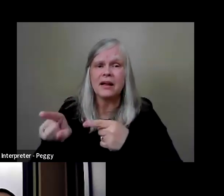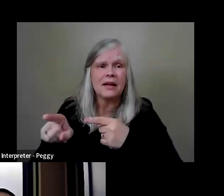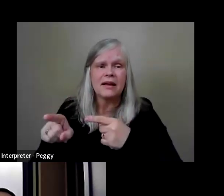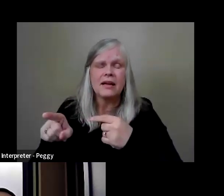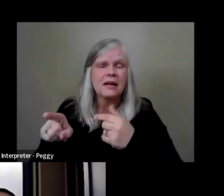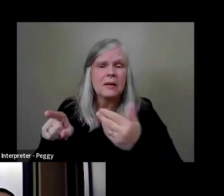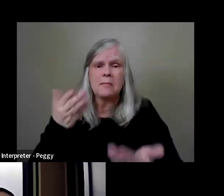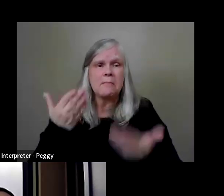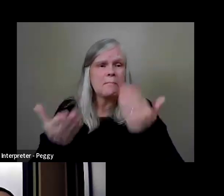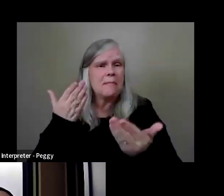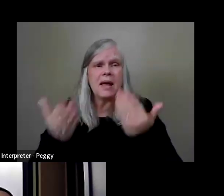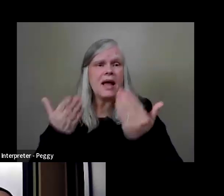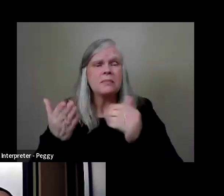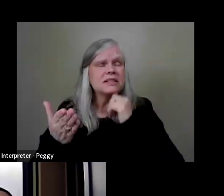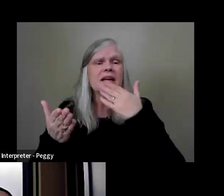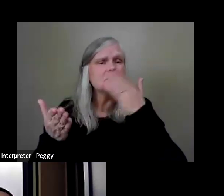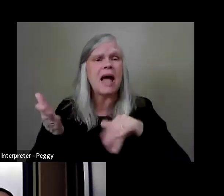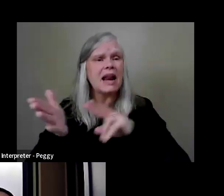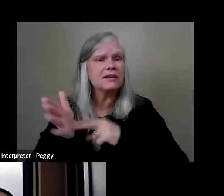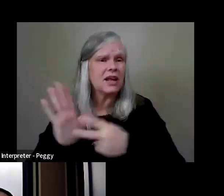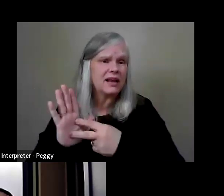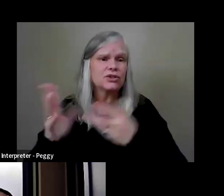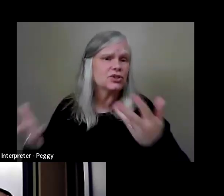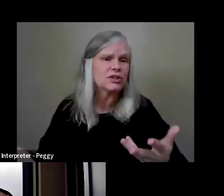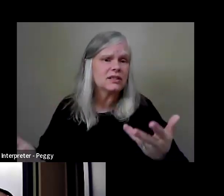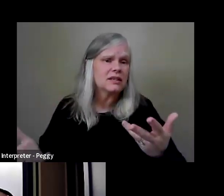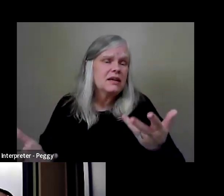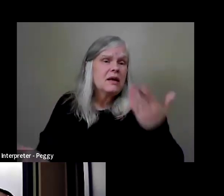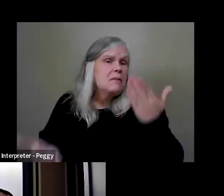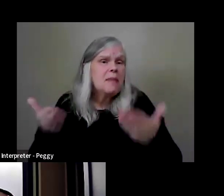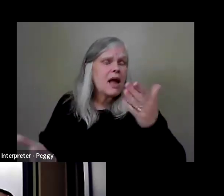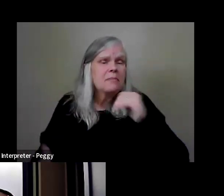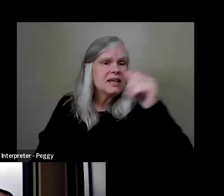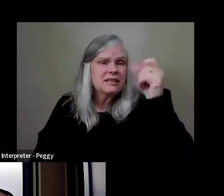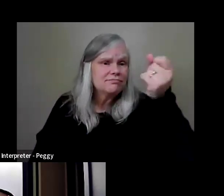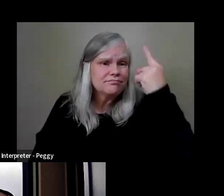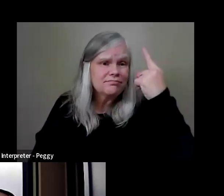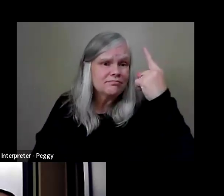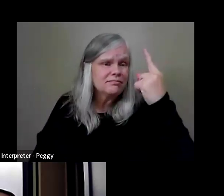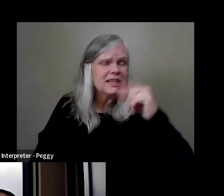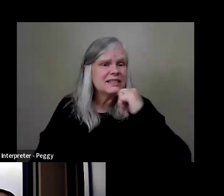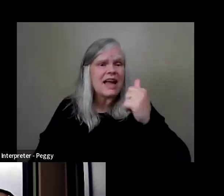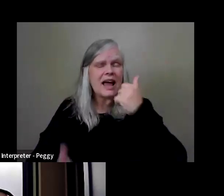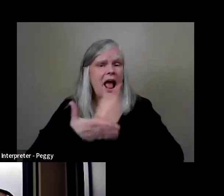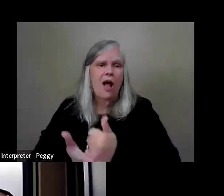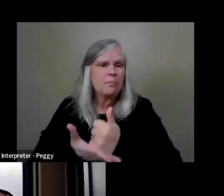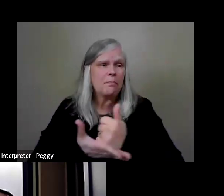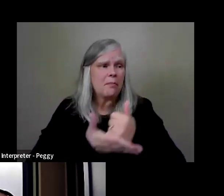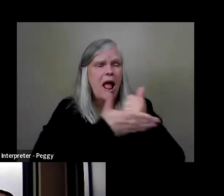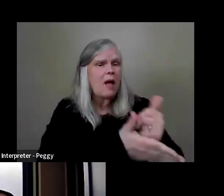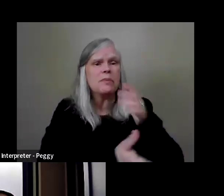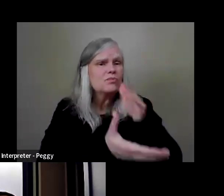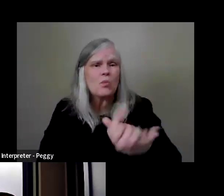not have bad intentions. He might just not realize that it's not helpful to kind of put her